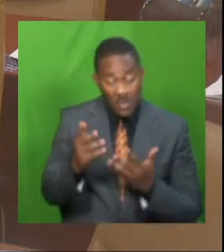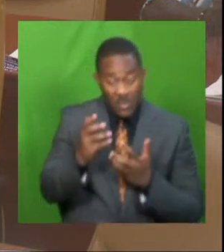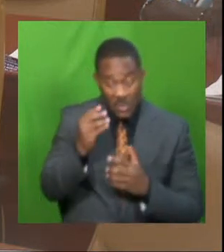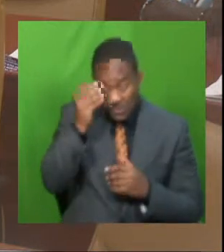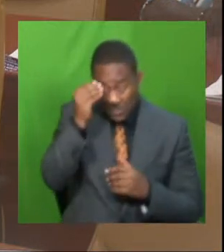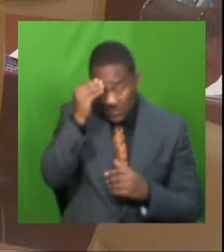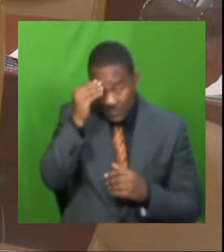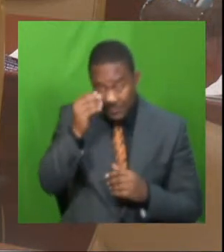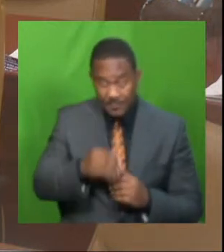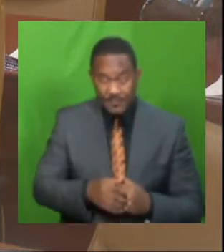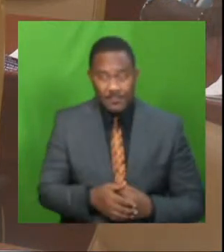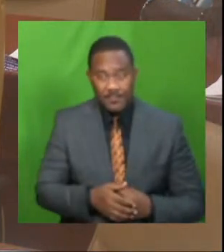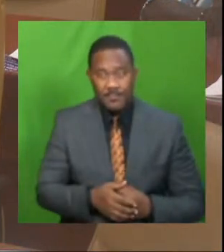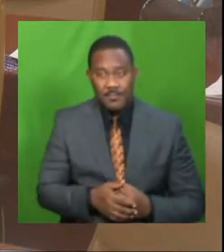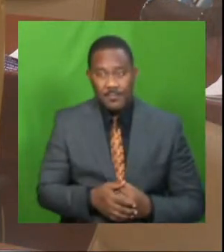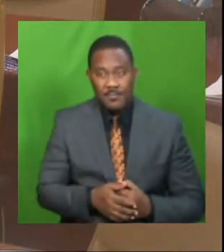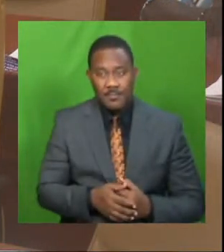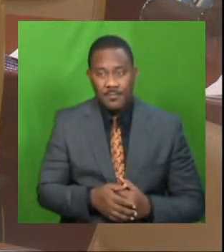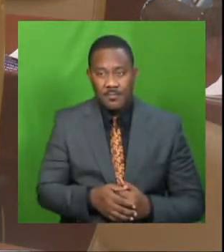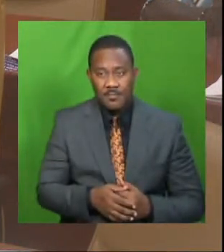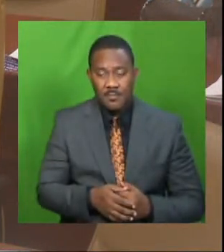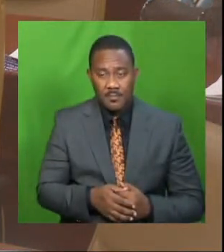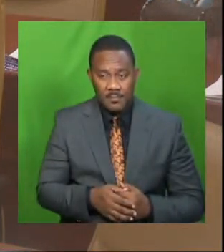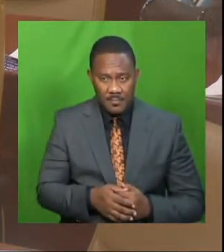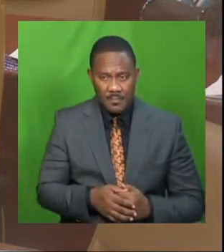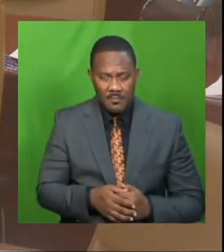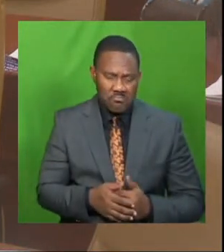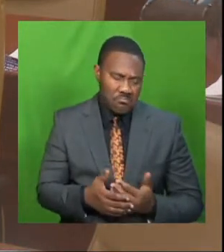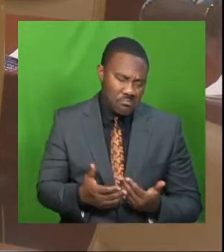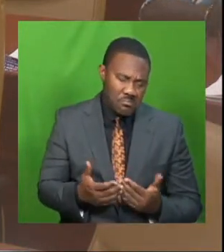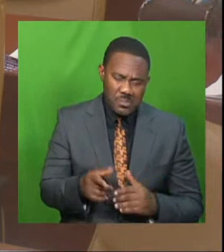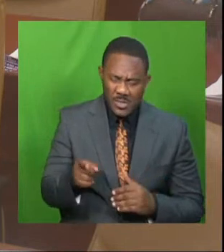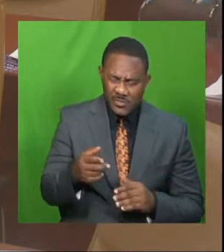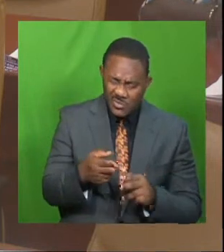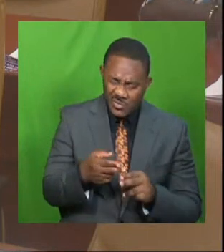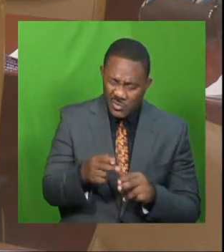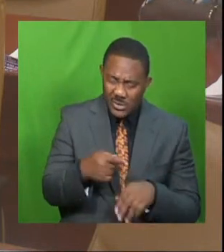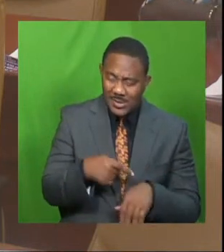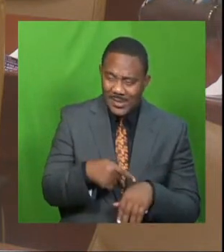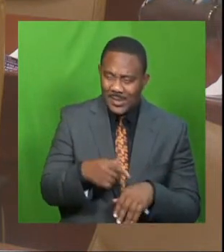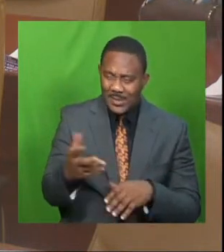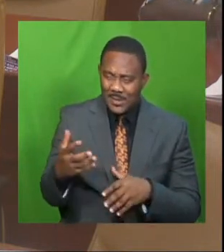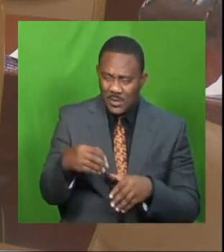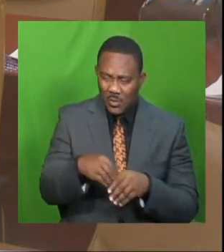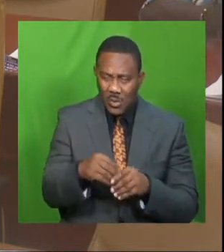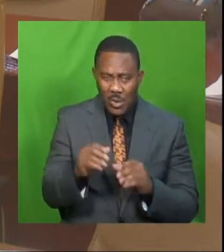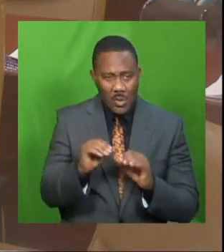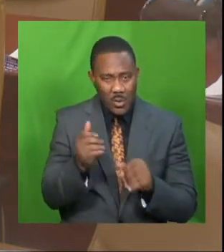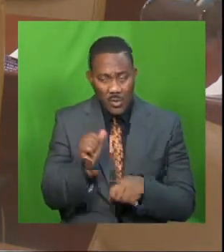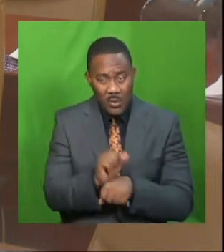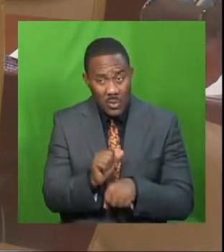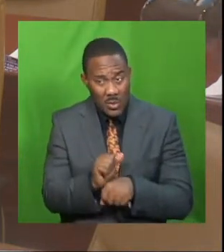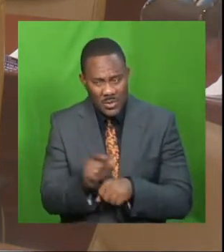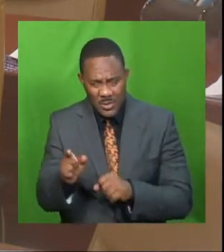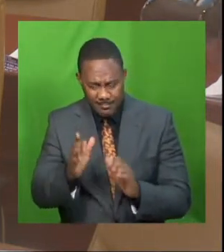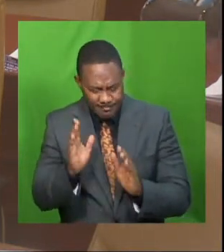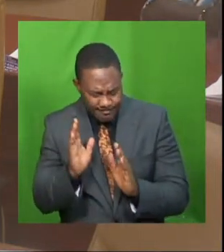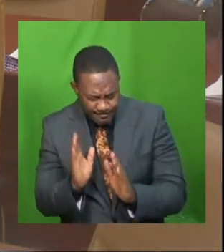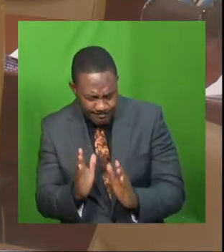if, after this fleeting period of being in office, she's put in place measures to deal